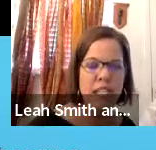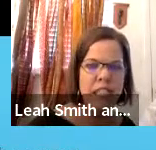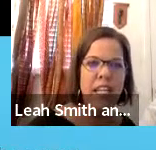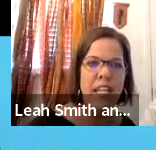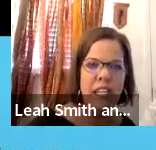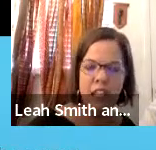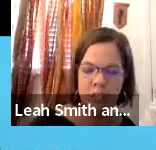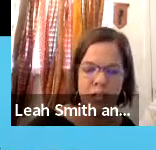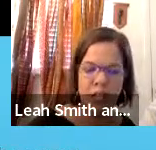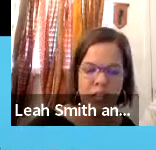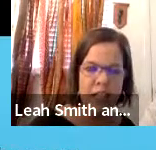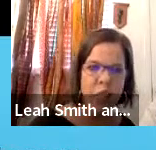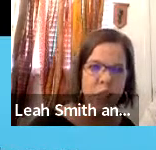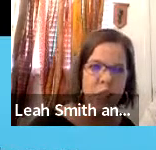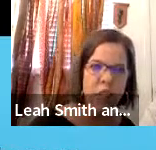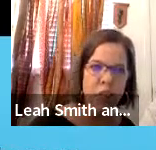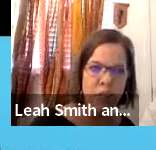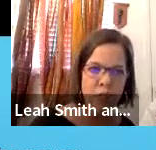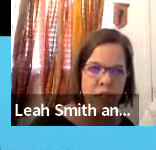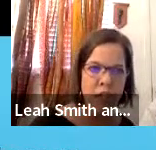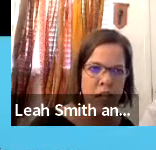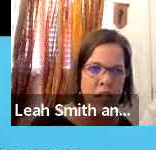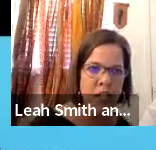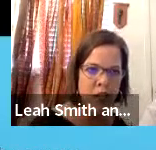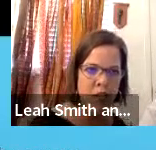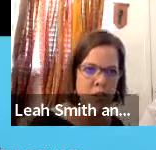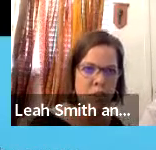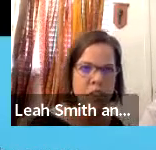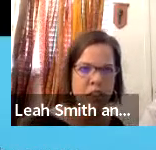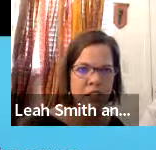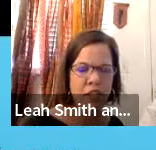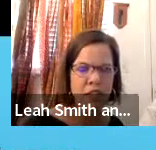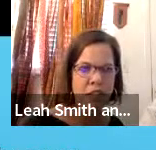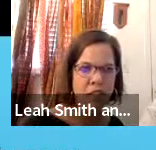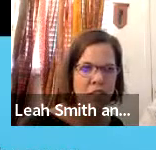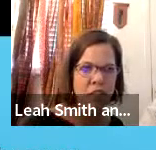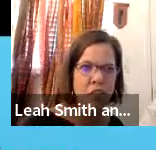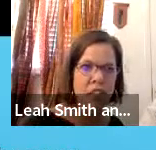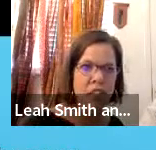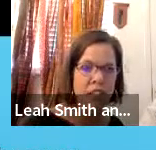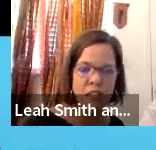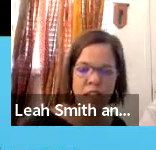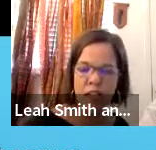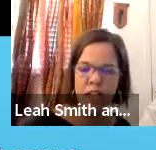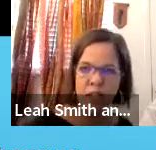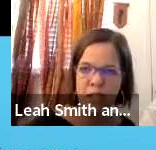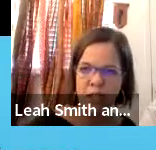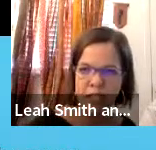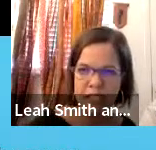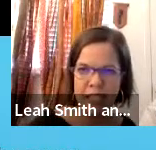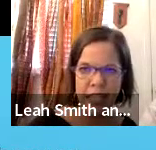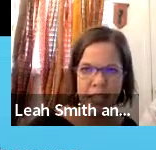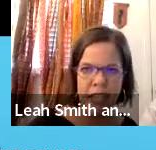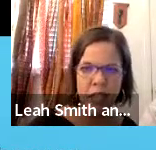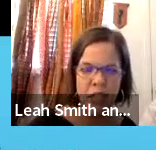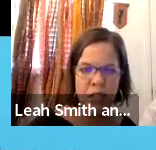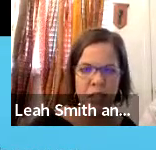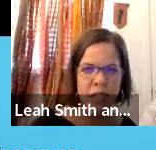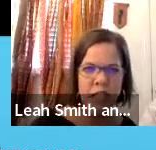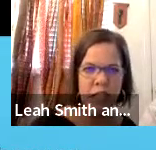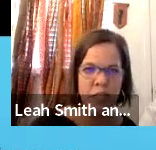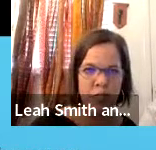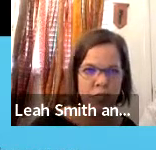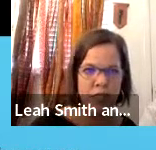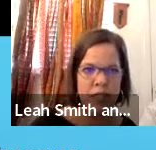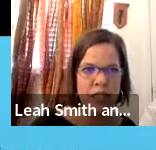would be a gain in our parenting. And we believed that we brought a different perspective to that than a lot of parents did. So we went through